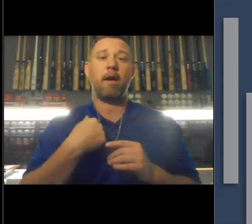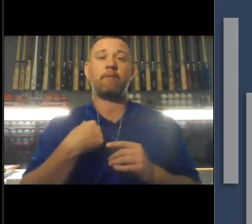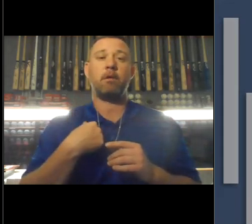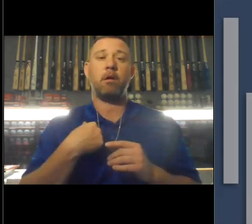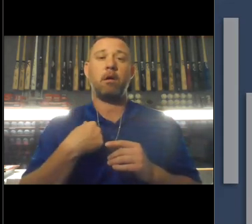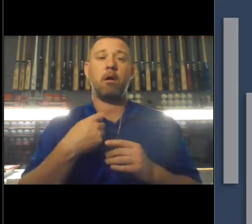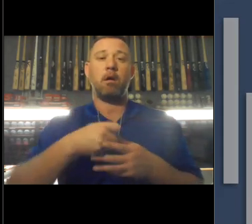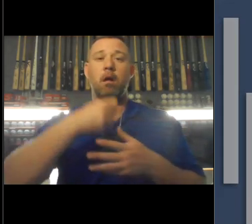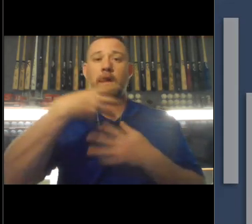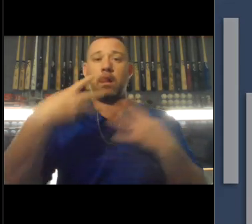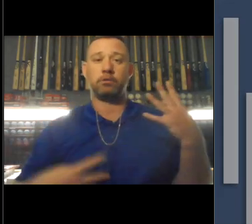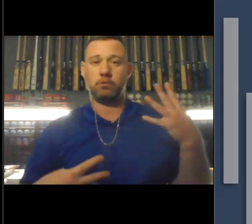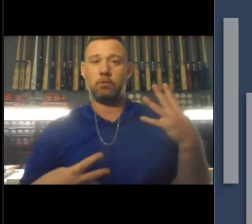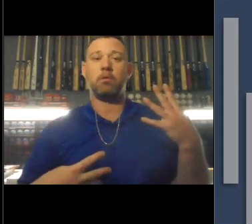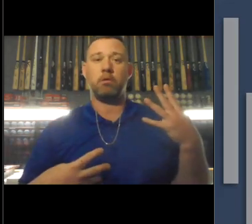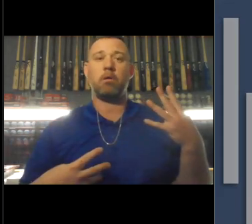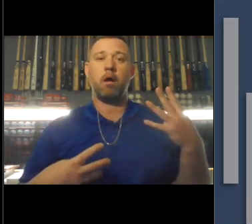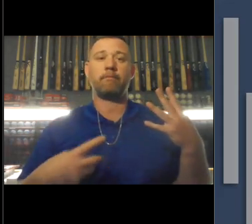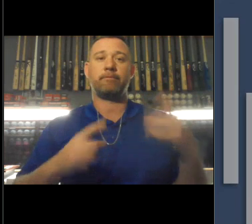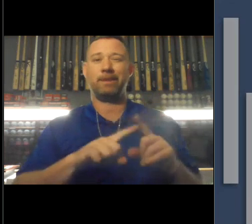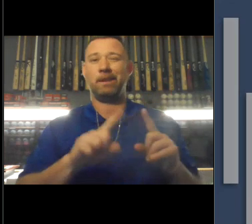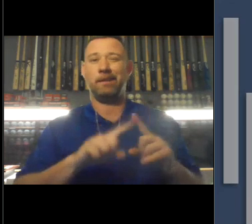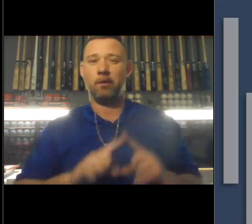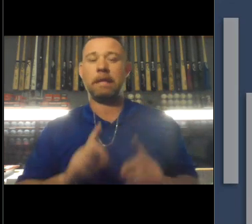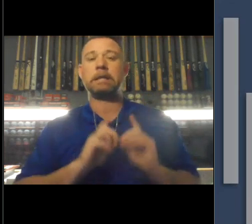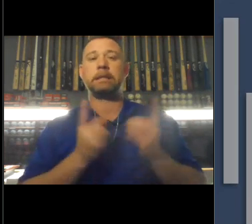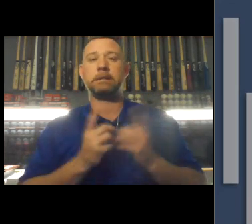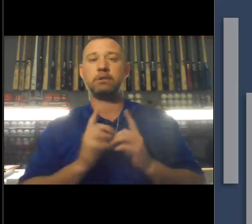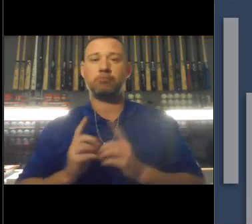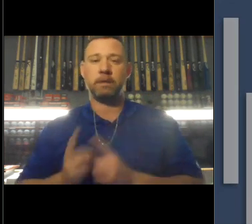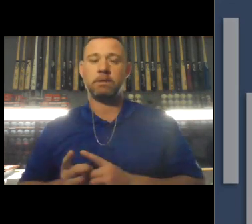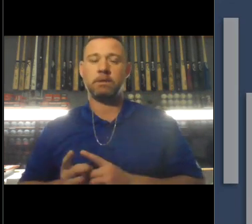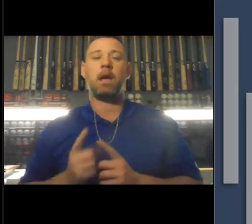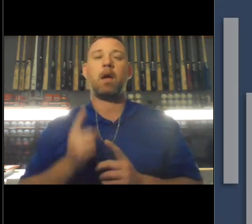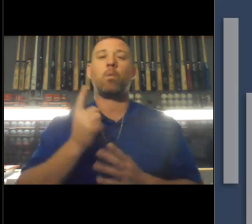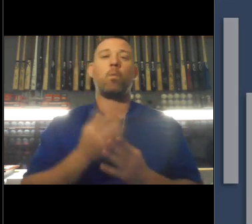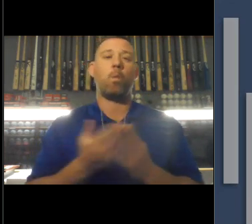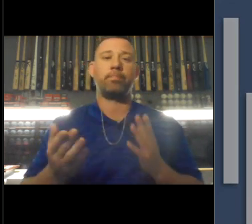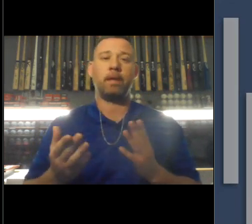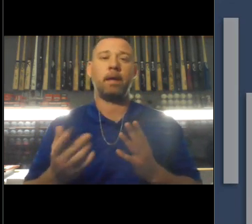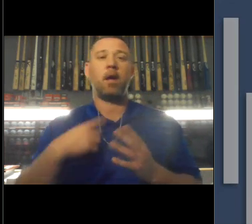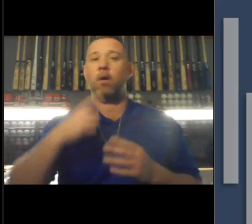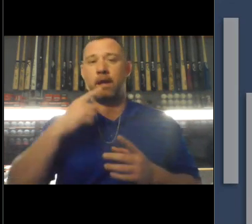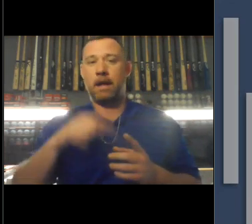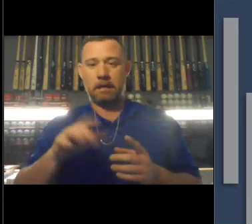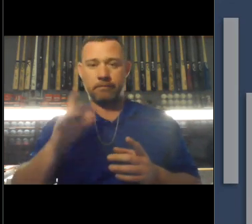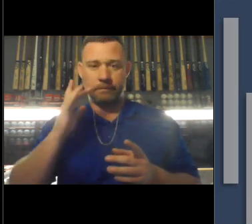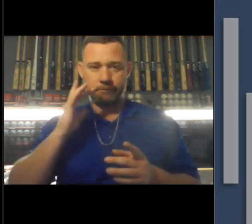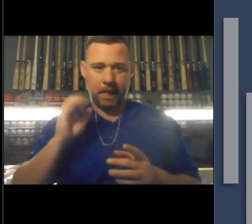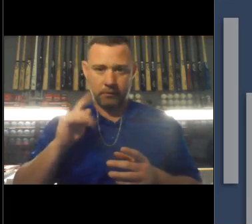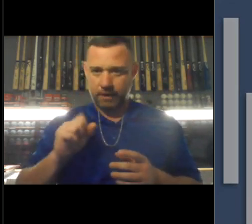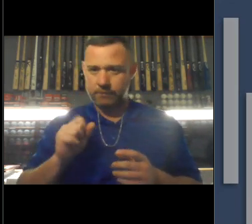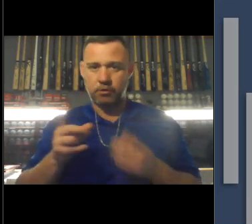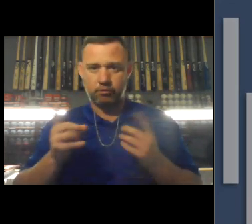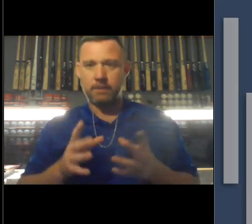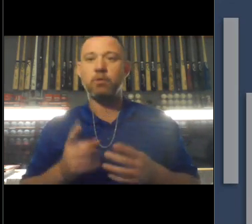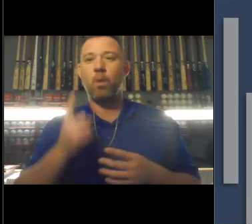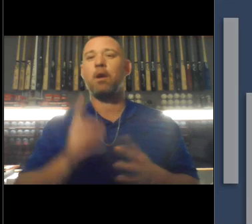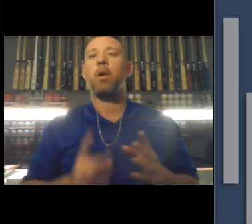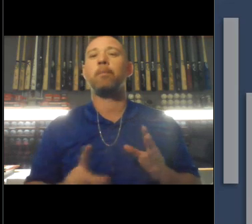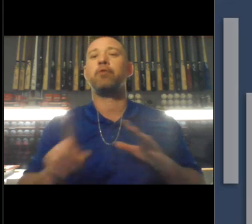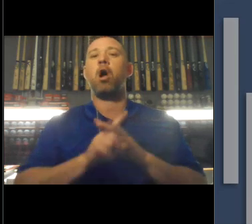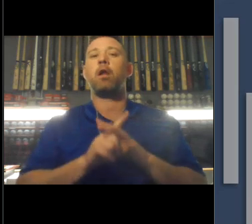of these from a single district. And one thing I don't think Caltrans directly addressed, one of the questions that Tim brought up, was